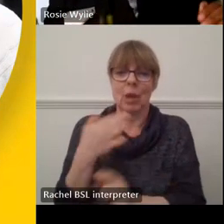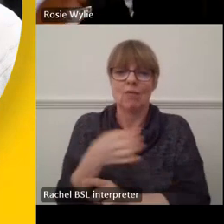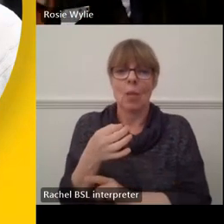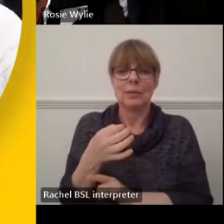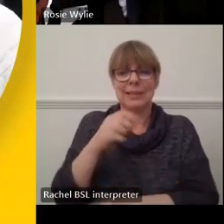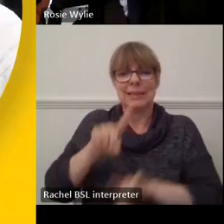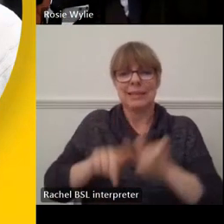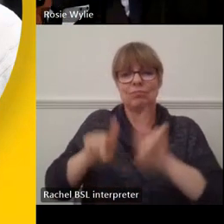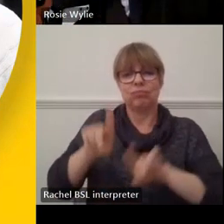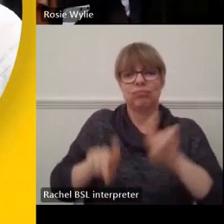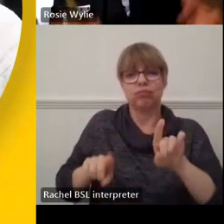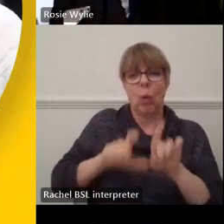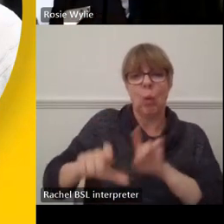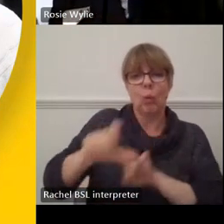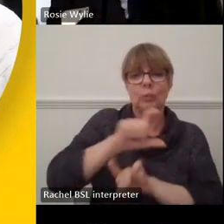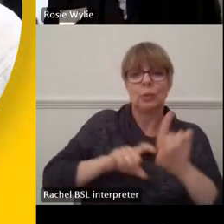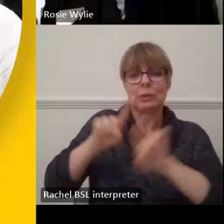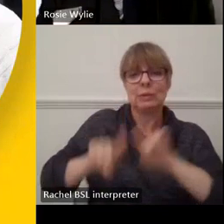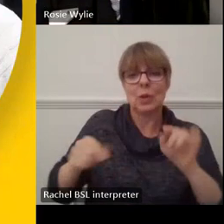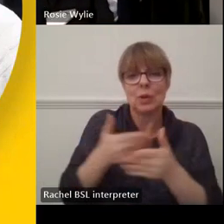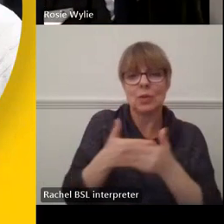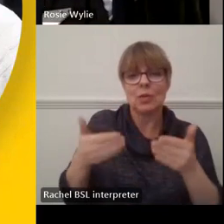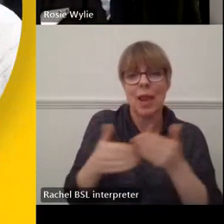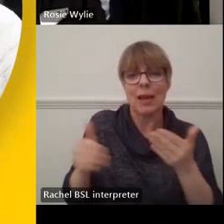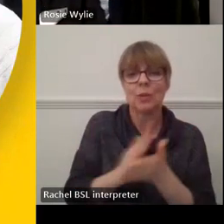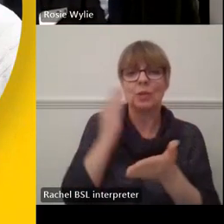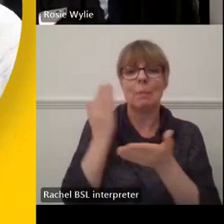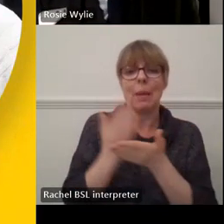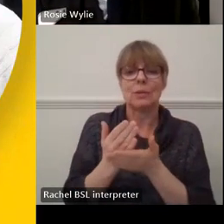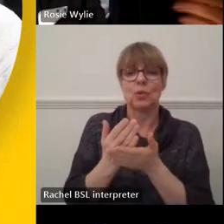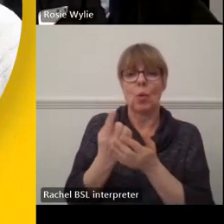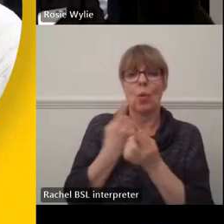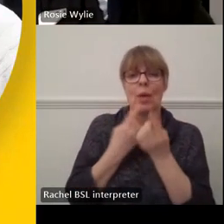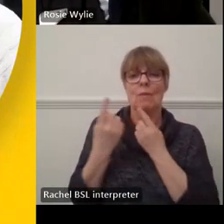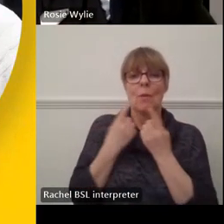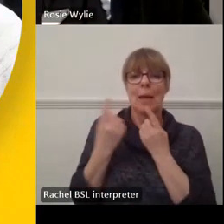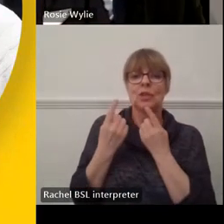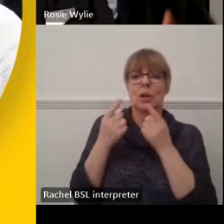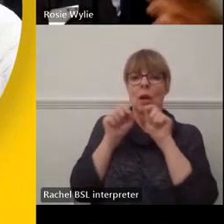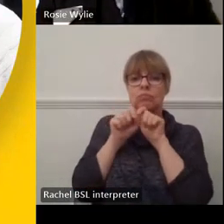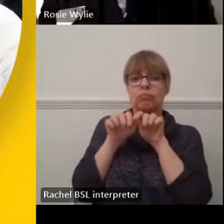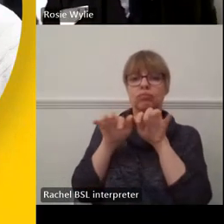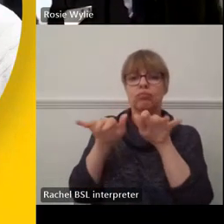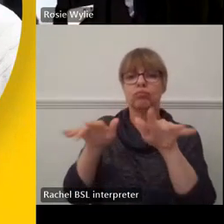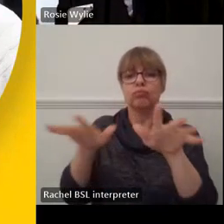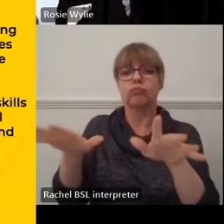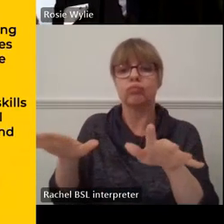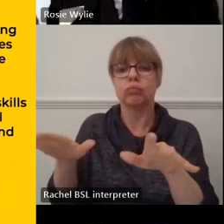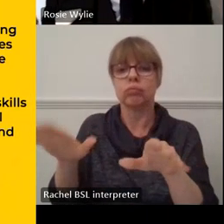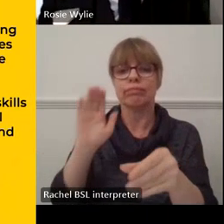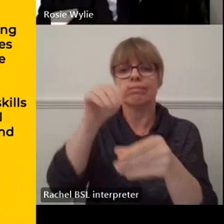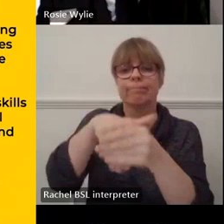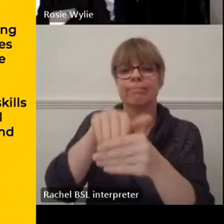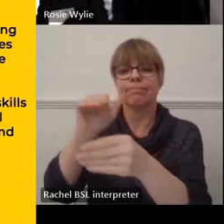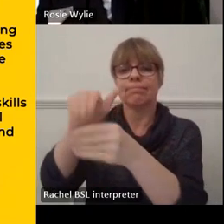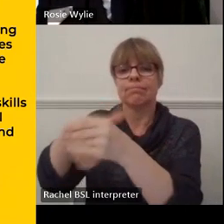a way to ensure that we can engage a community, a new community, you